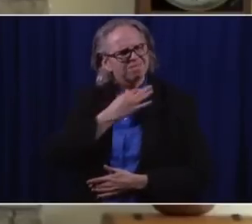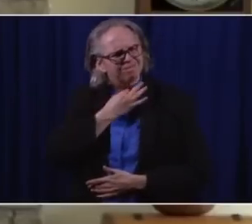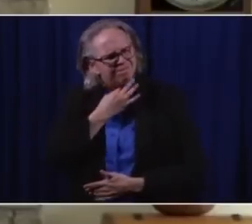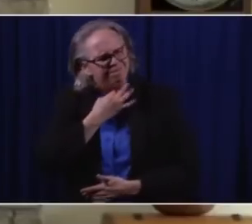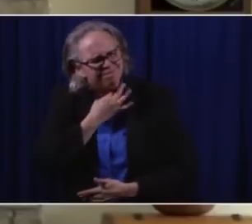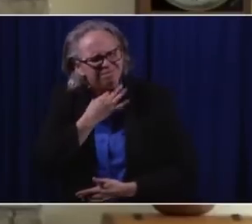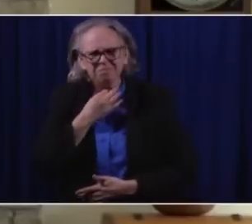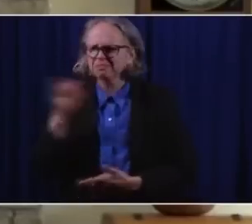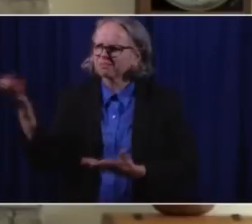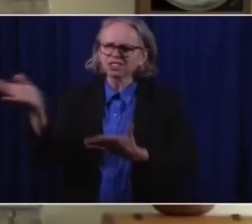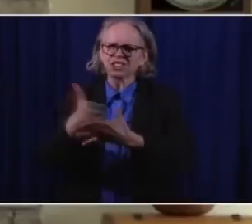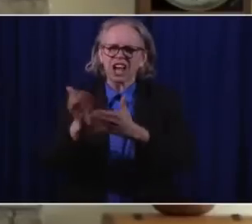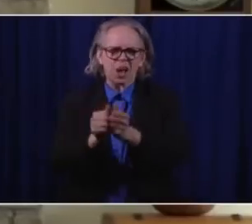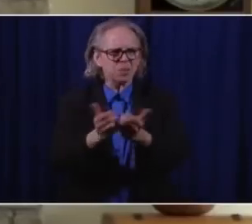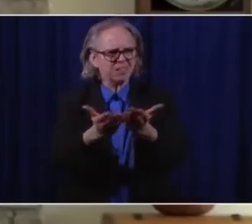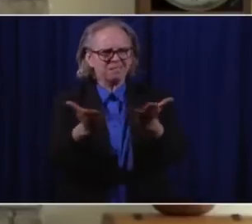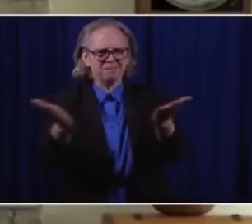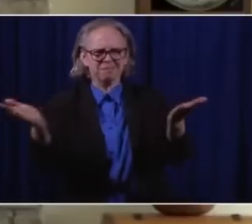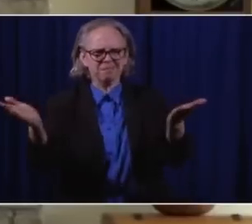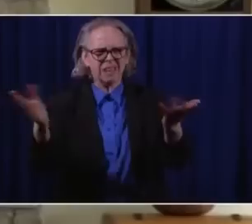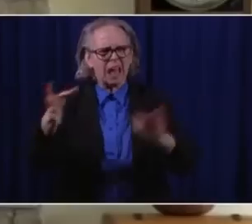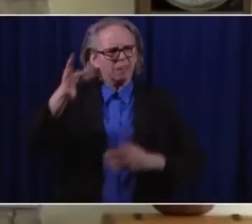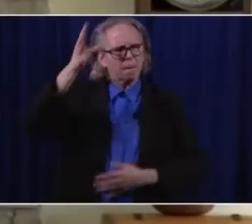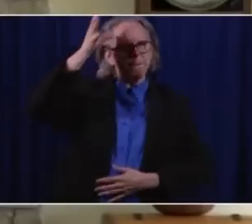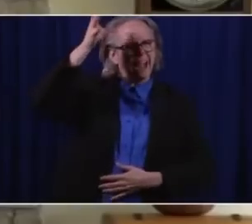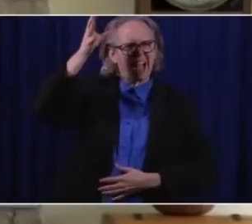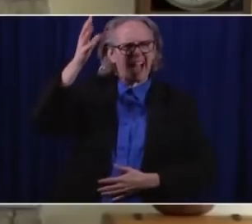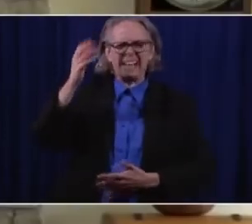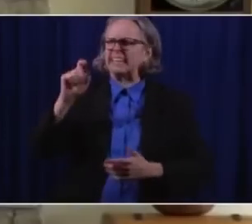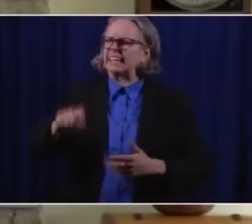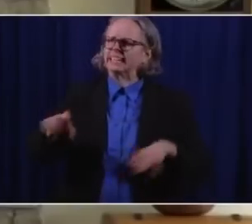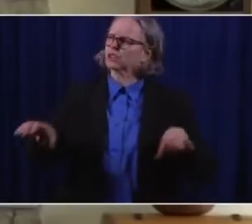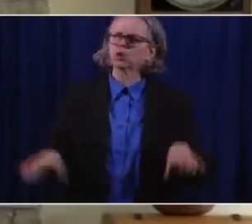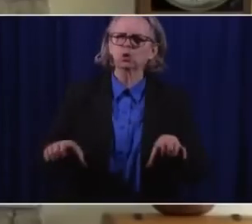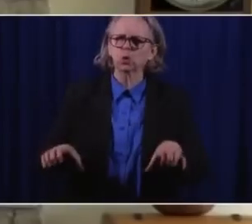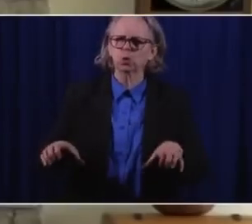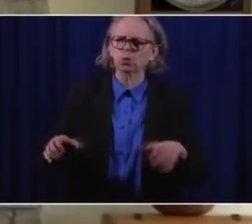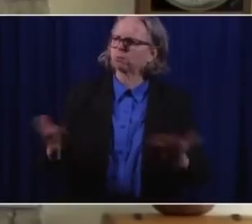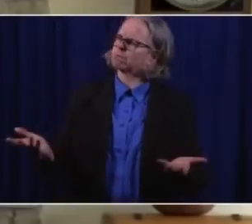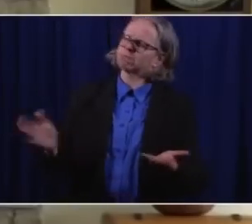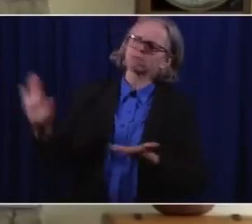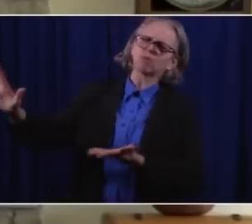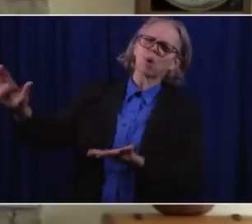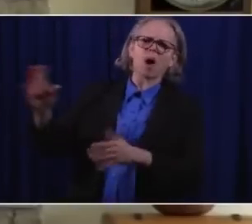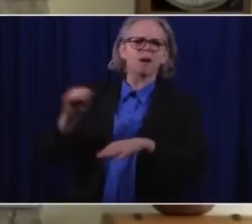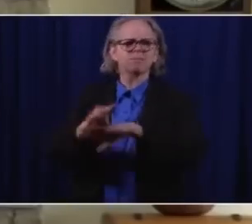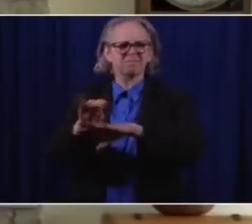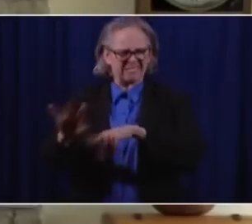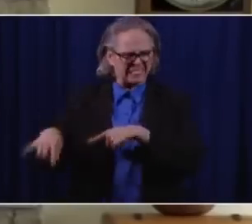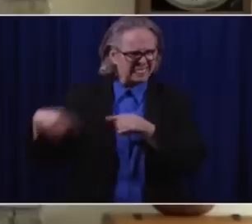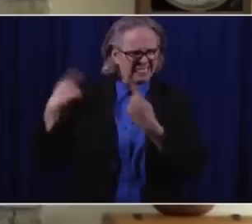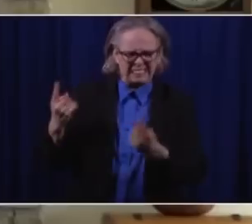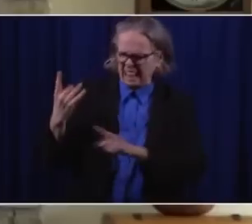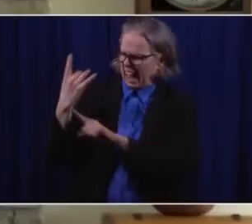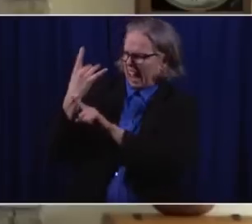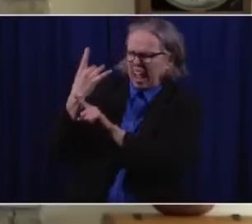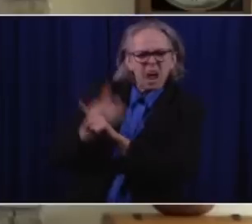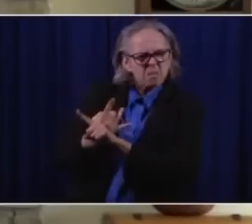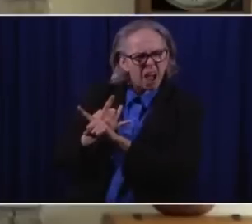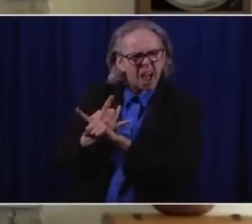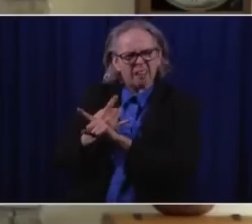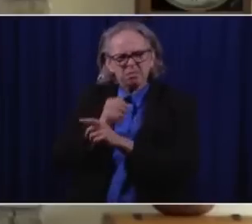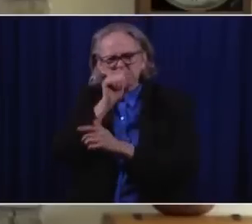Buckeyes, what do we need to do now as we deal with this? We're 8 months into this, but we are resilient. We are tough. And